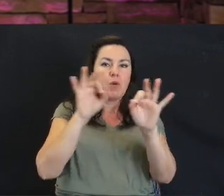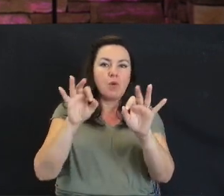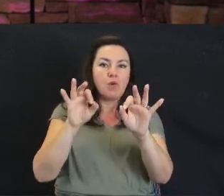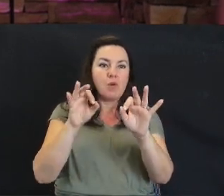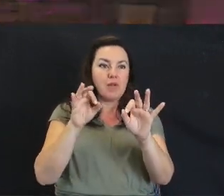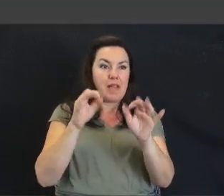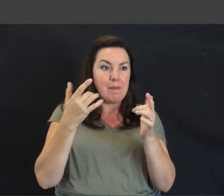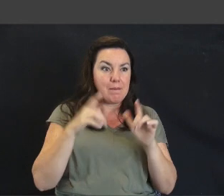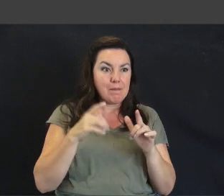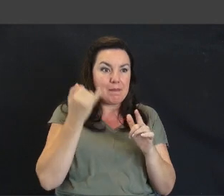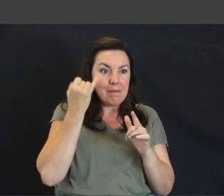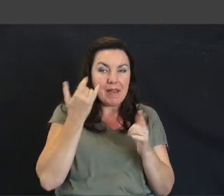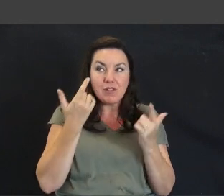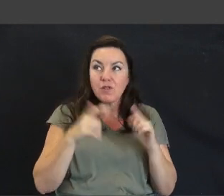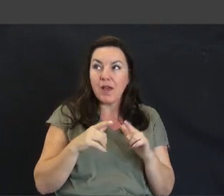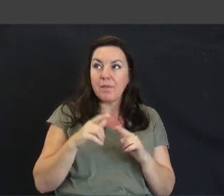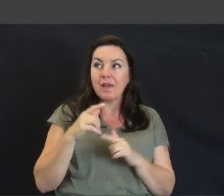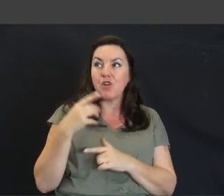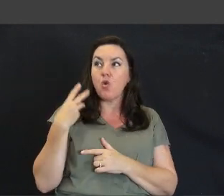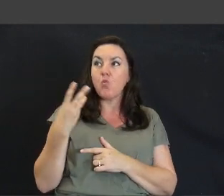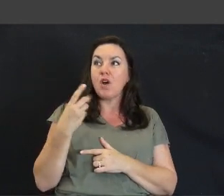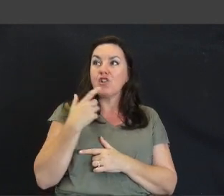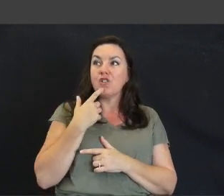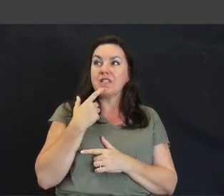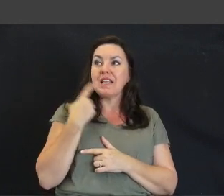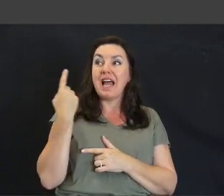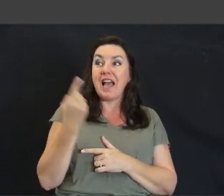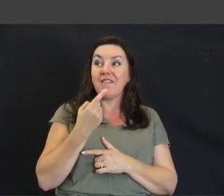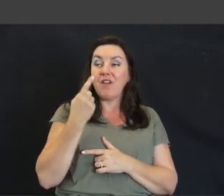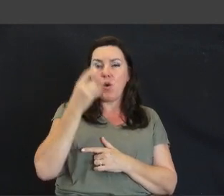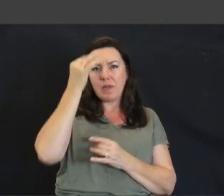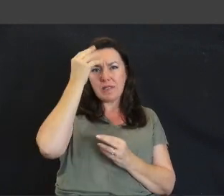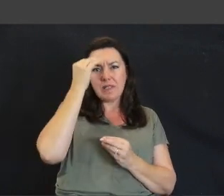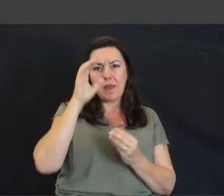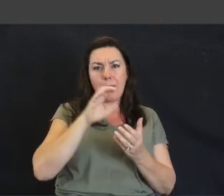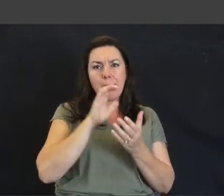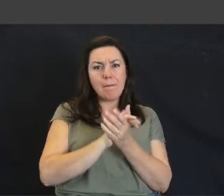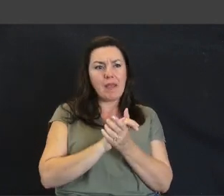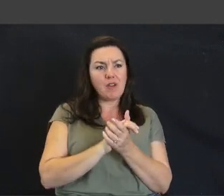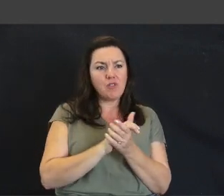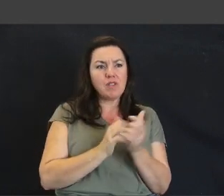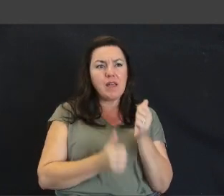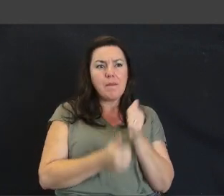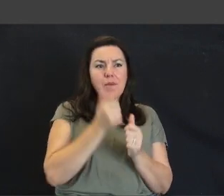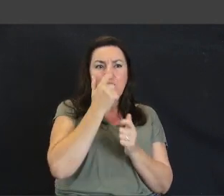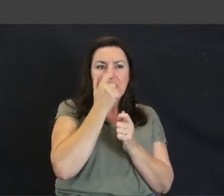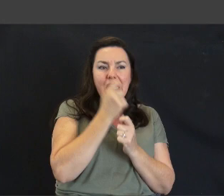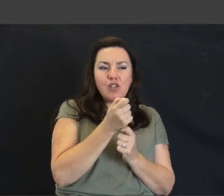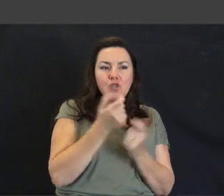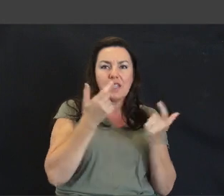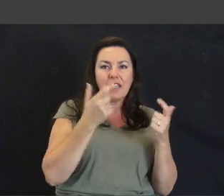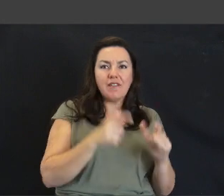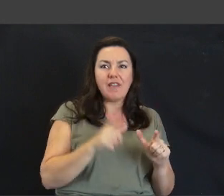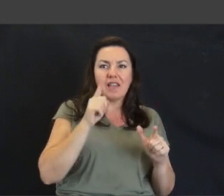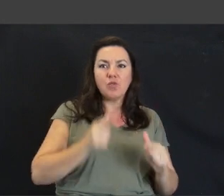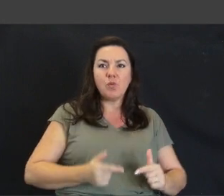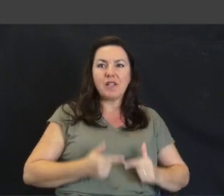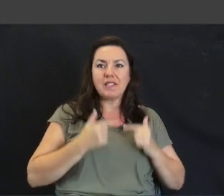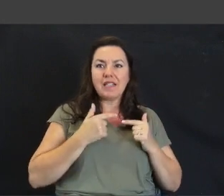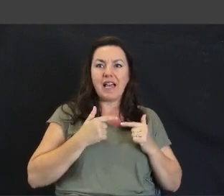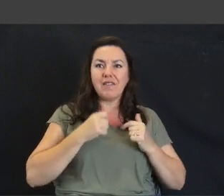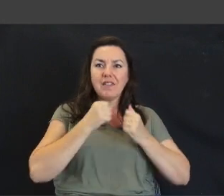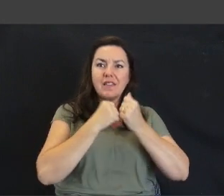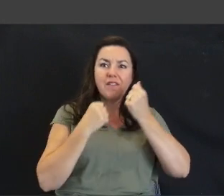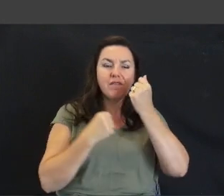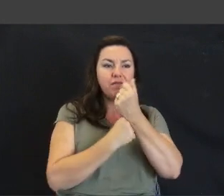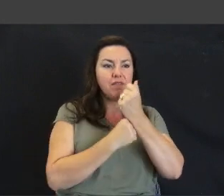Washington Said this He said I've always considered Marriage This is so true As the most interesting Event of one's life The foundation of Happiness